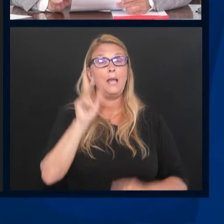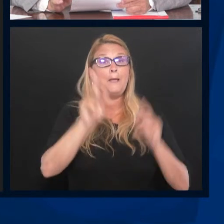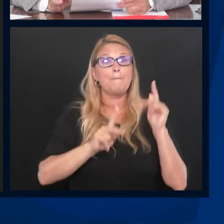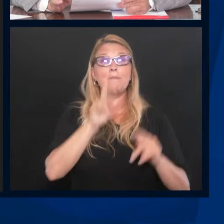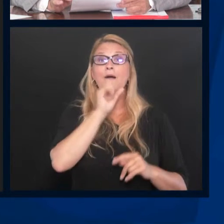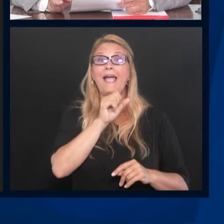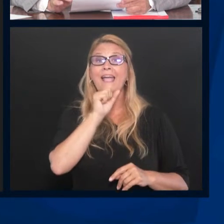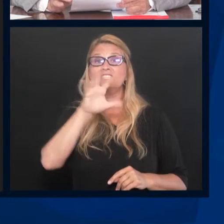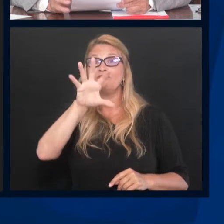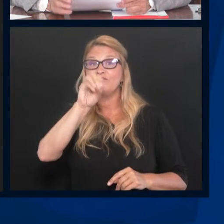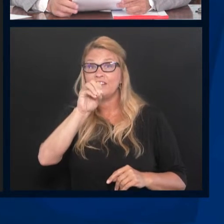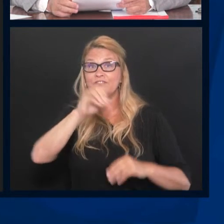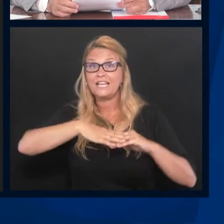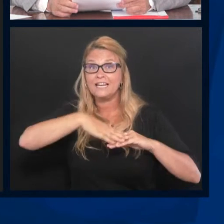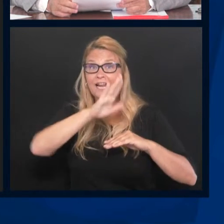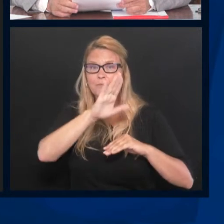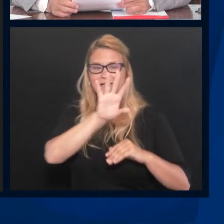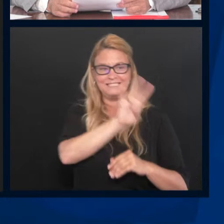years of age and older,